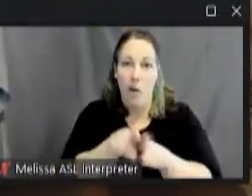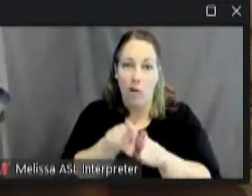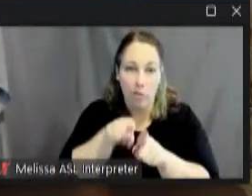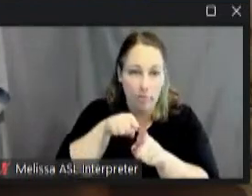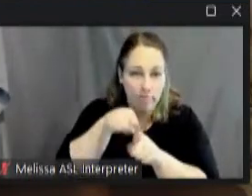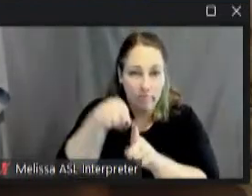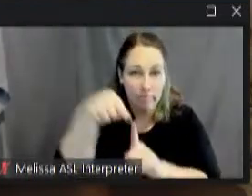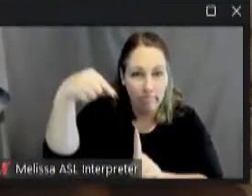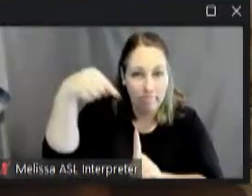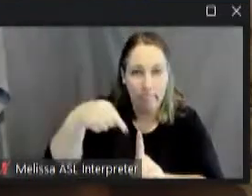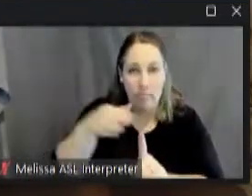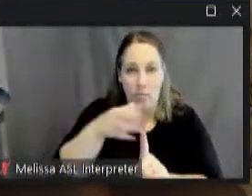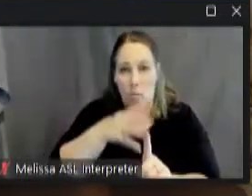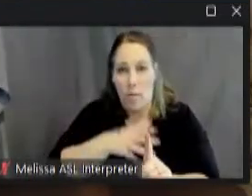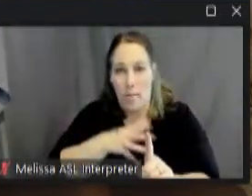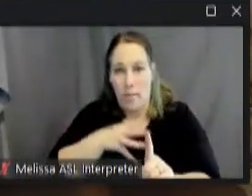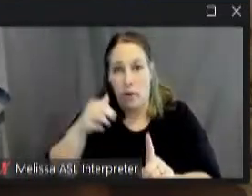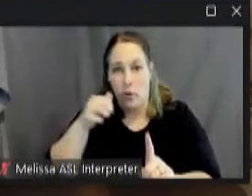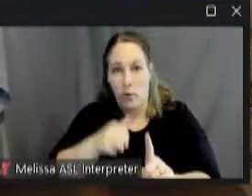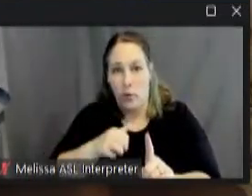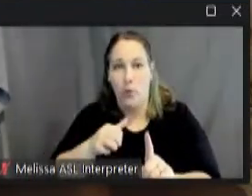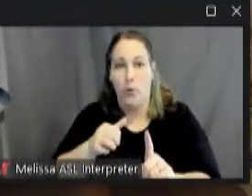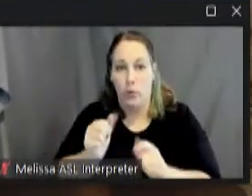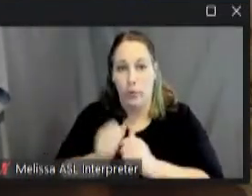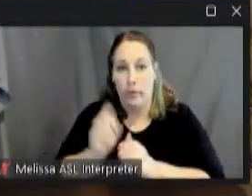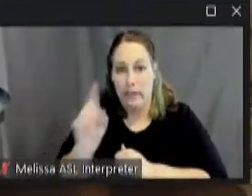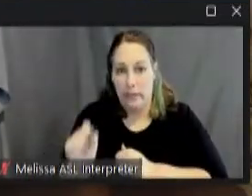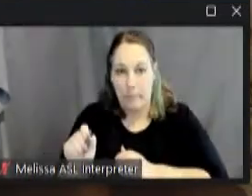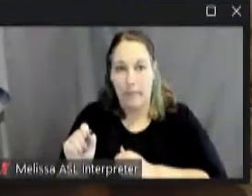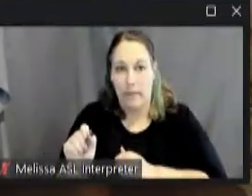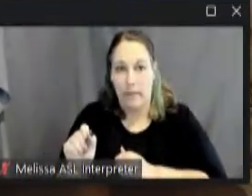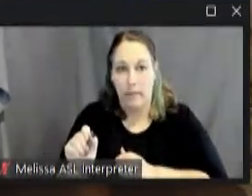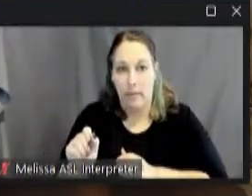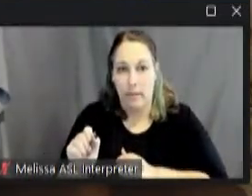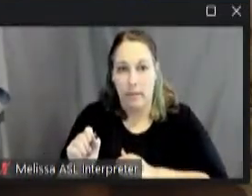women with disabilities, so that they can